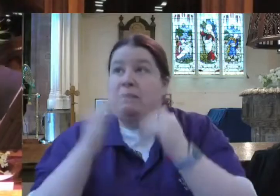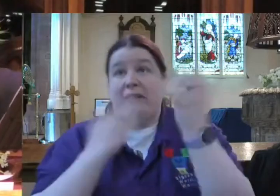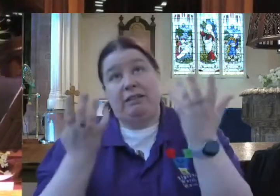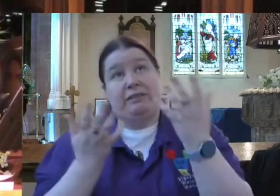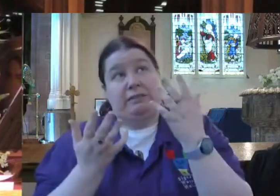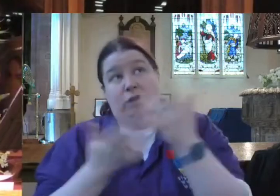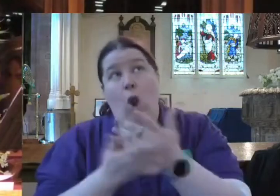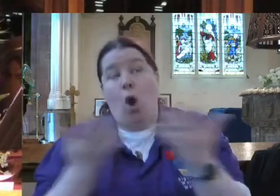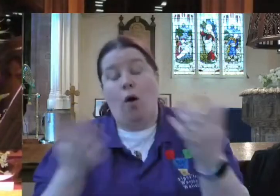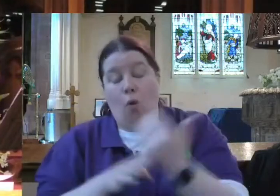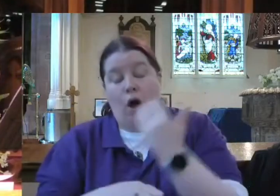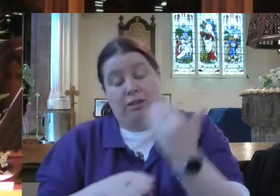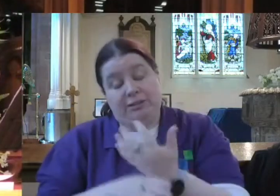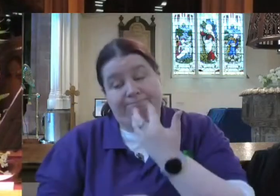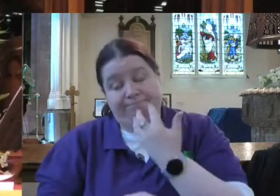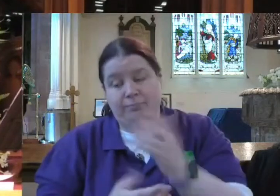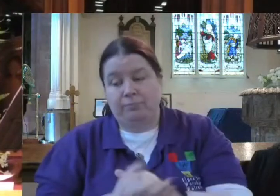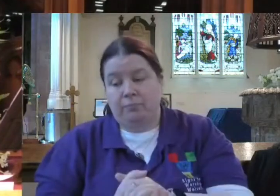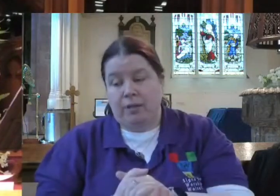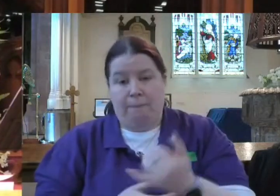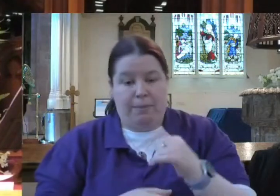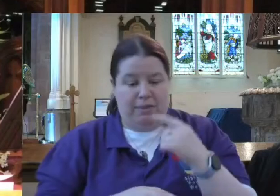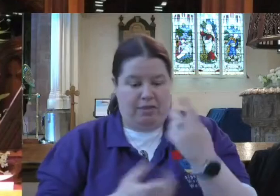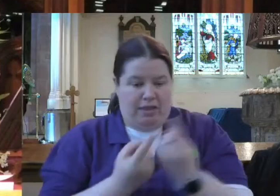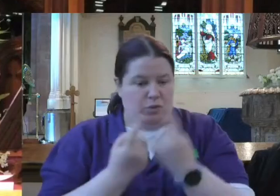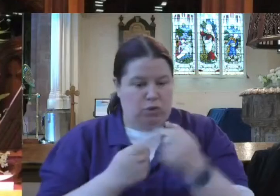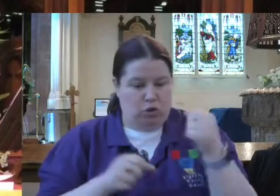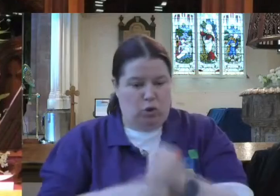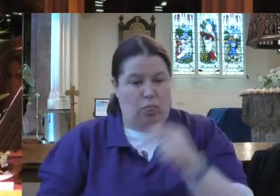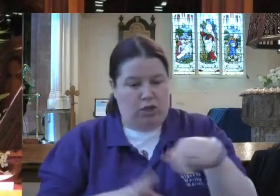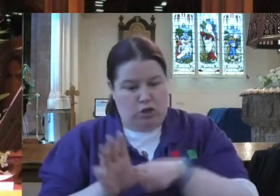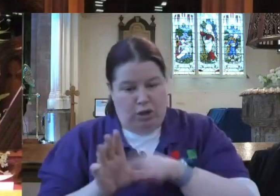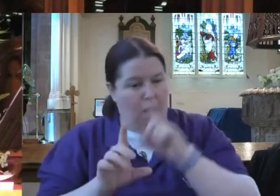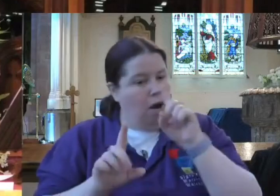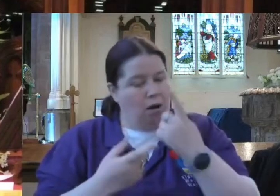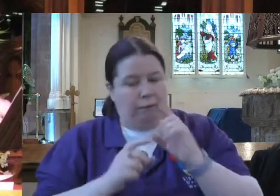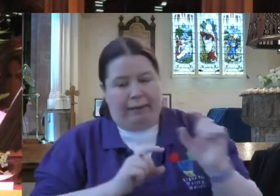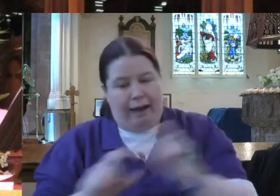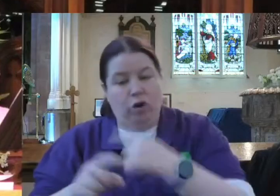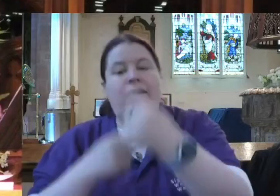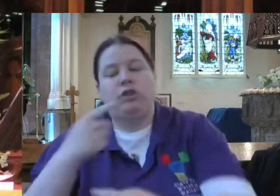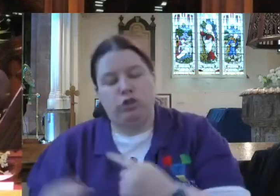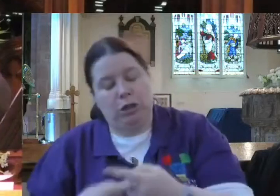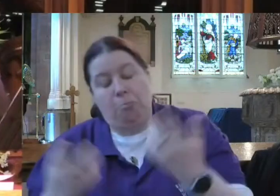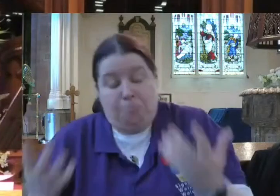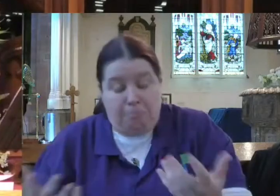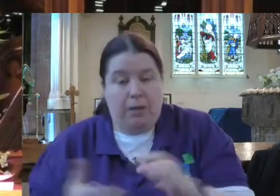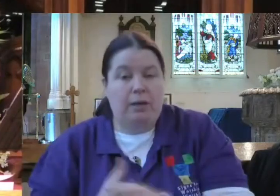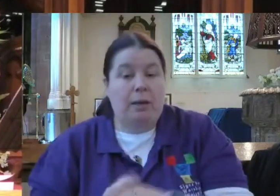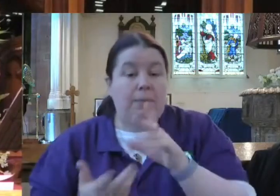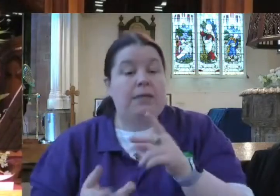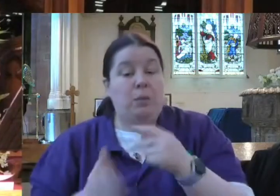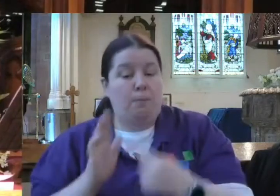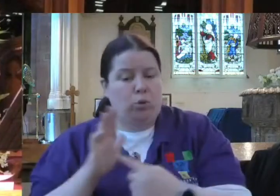know. It might mean that some of the things we do this year can't continue next year. But reviewing what we give on a regular basis